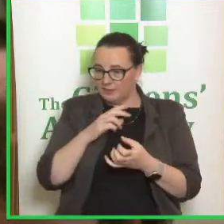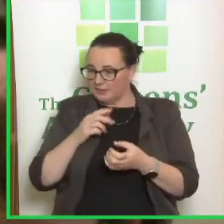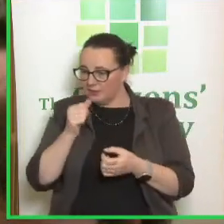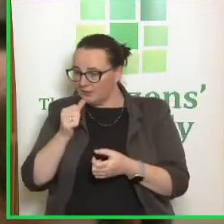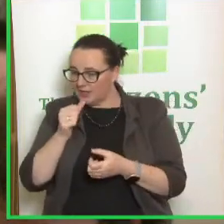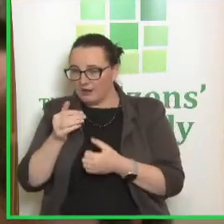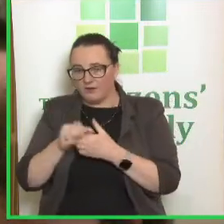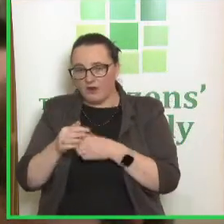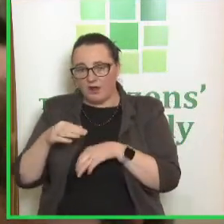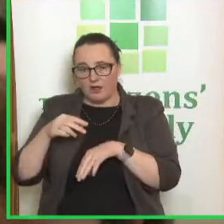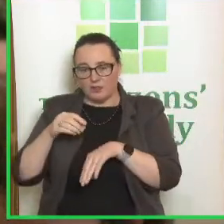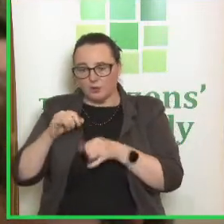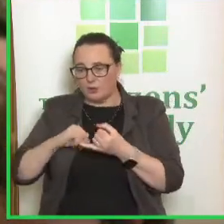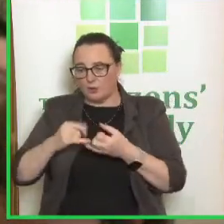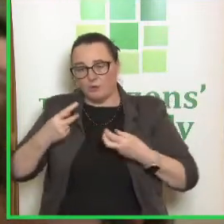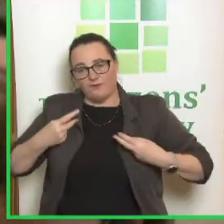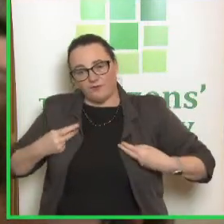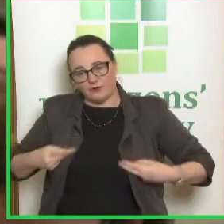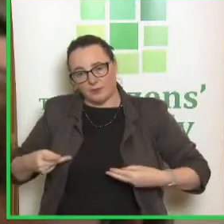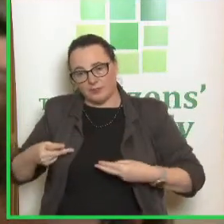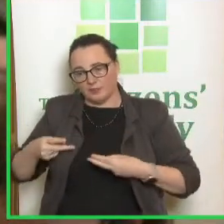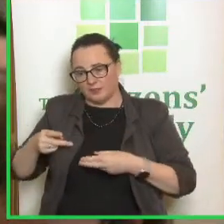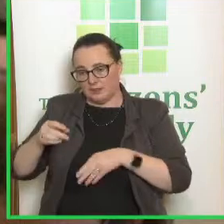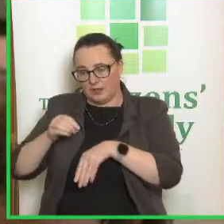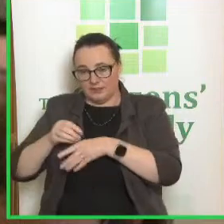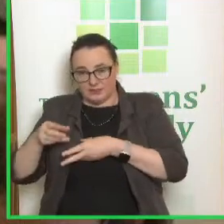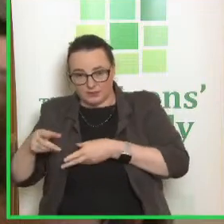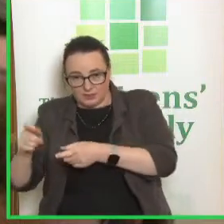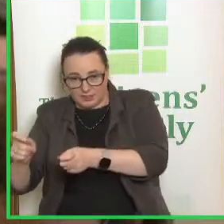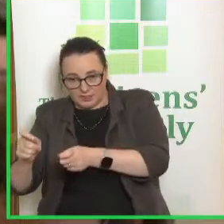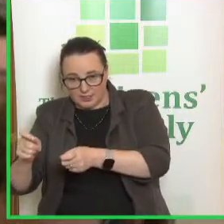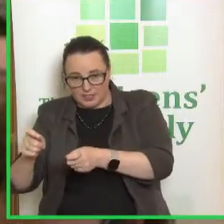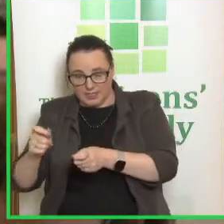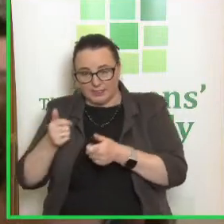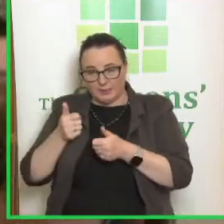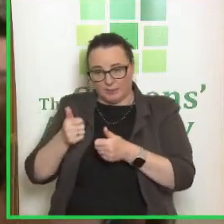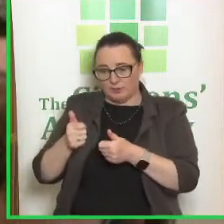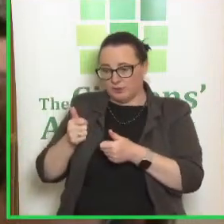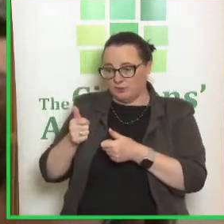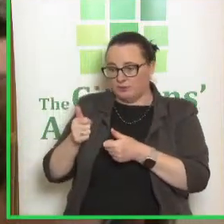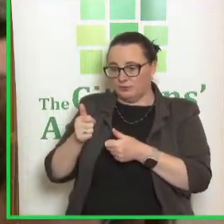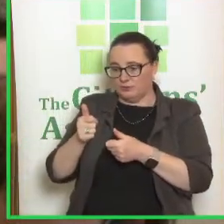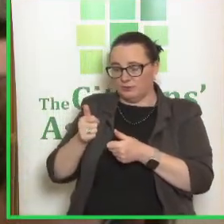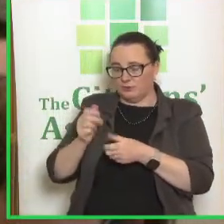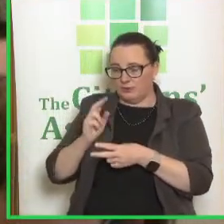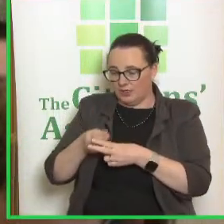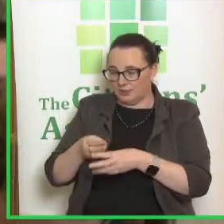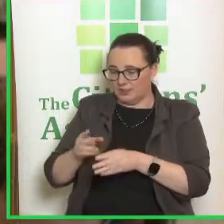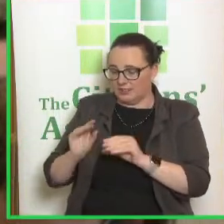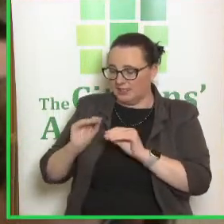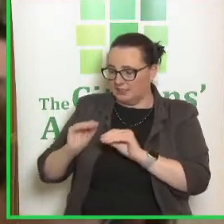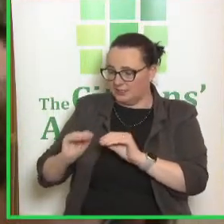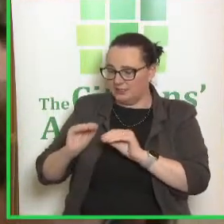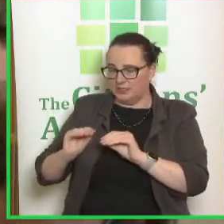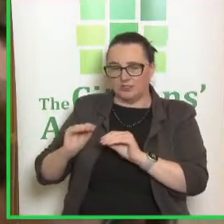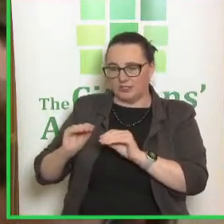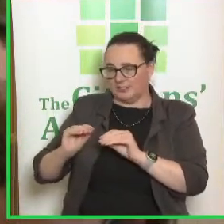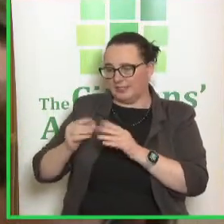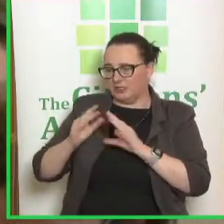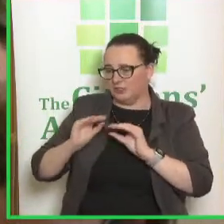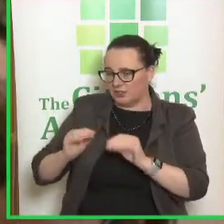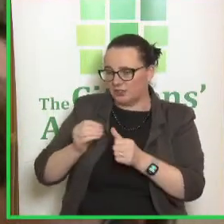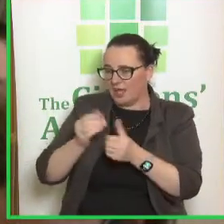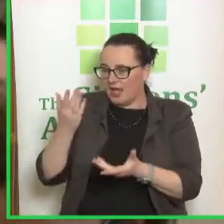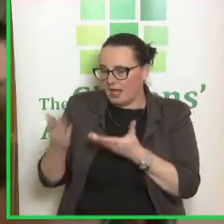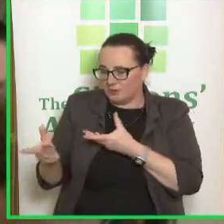and also for peer participation, to be involved in that, to go out and, you know, to educate our peer as to how to do this.